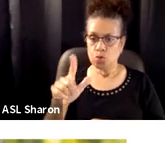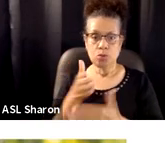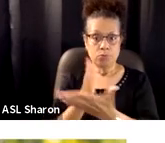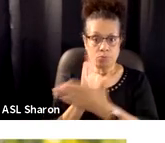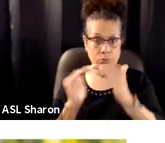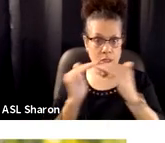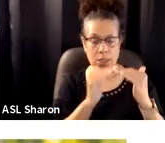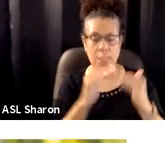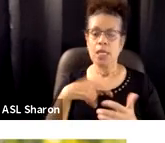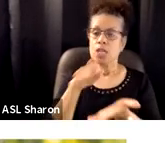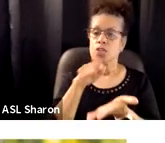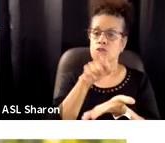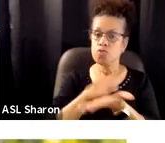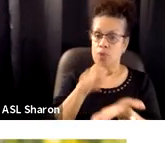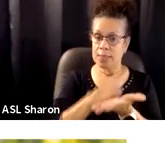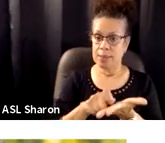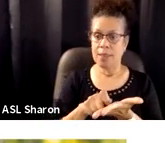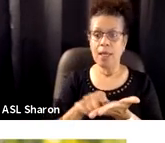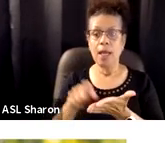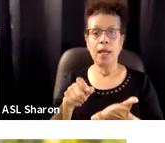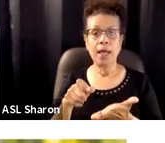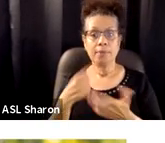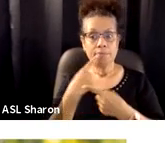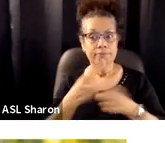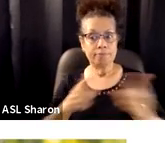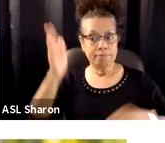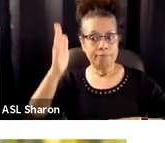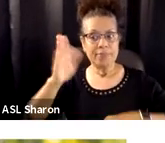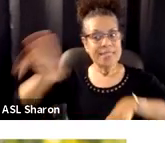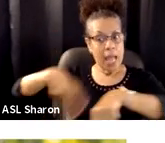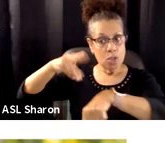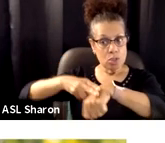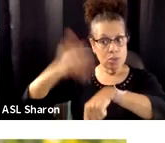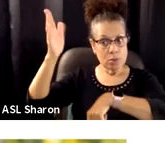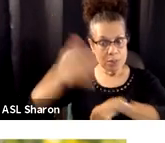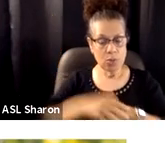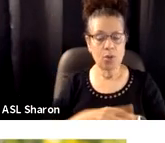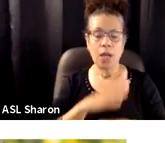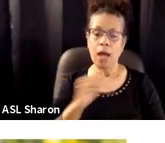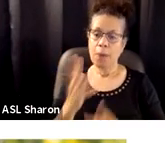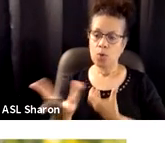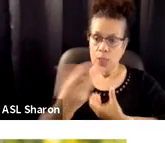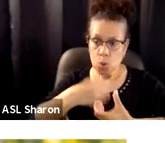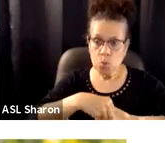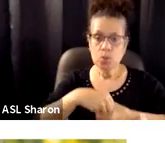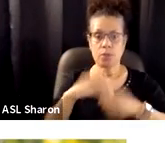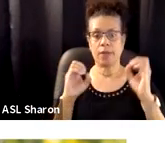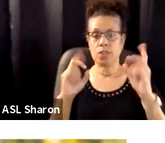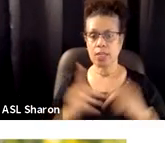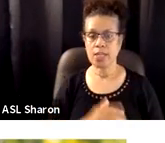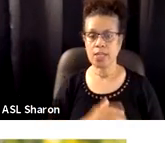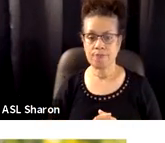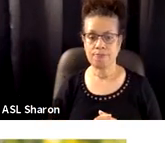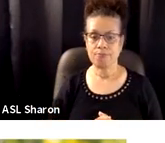has written and presented nationally about the importance of an inclusive education the